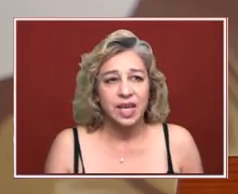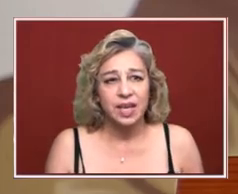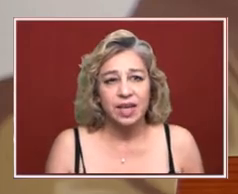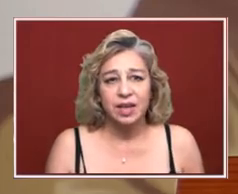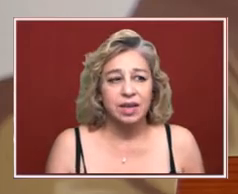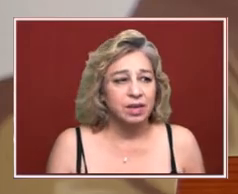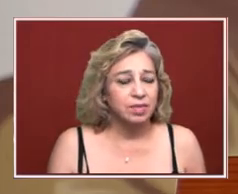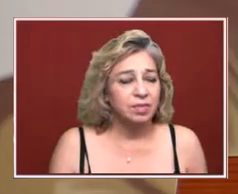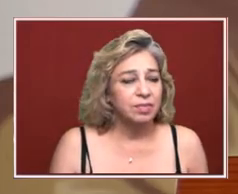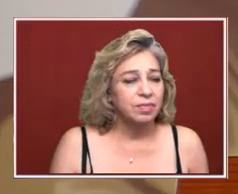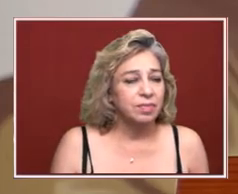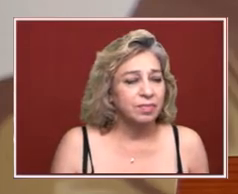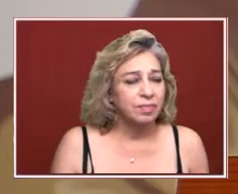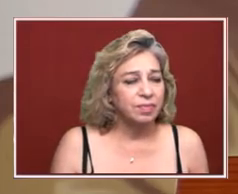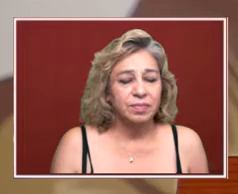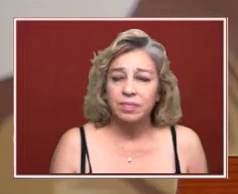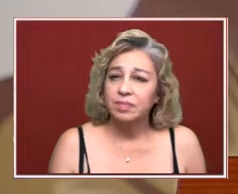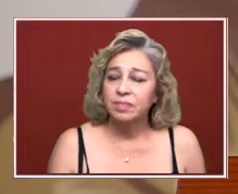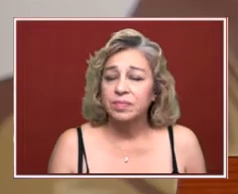nationally. Y